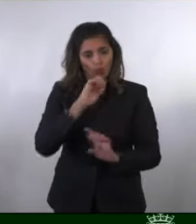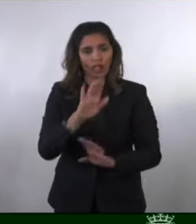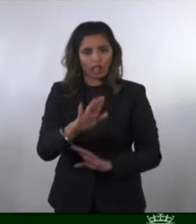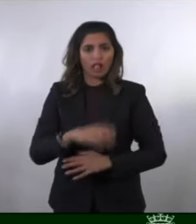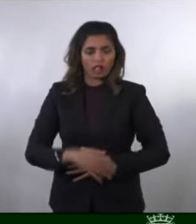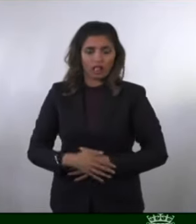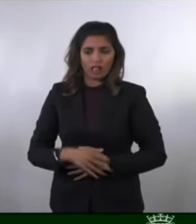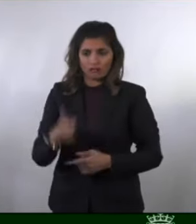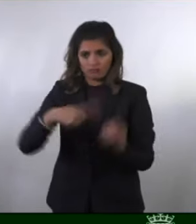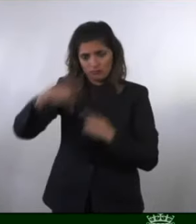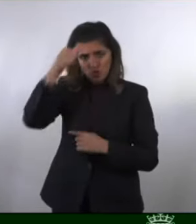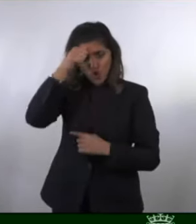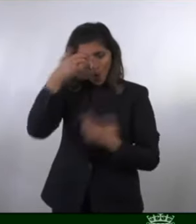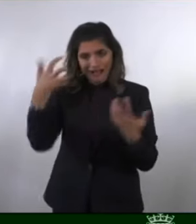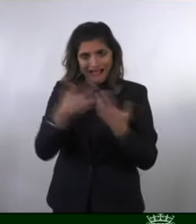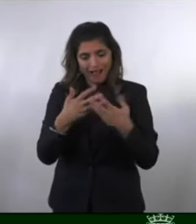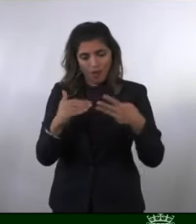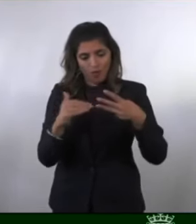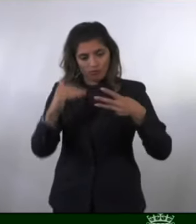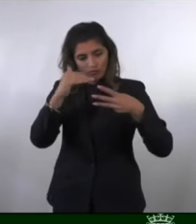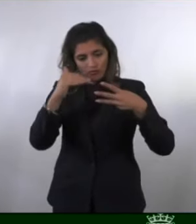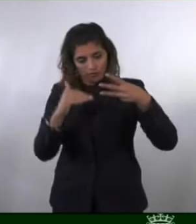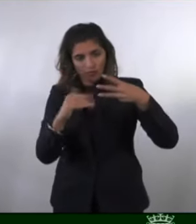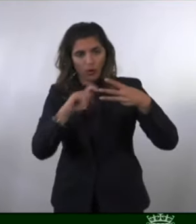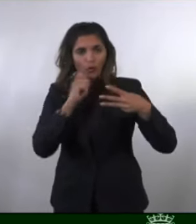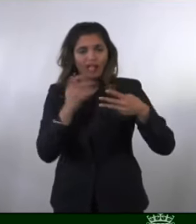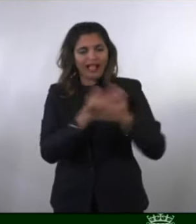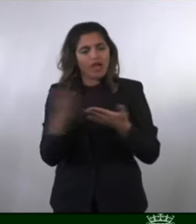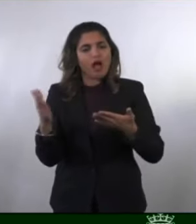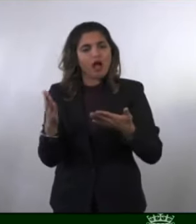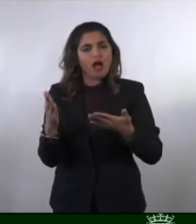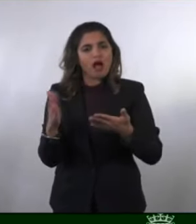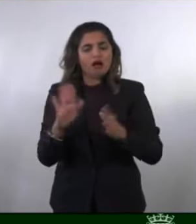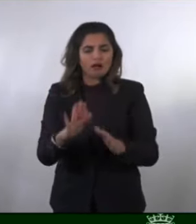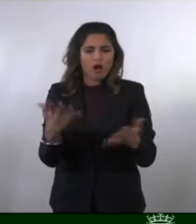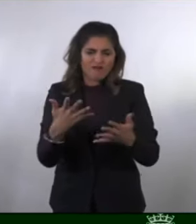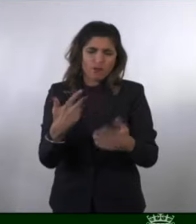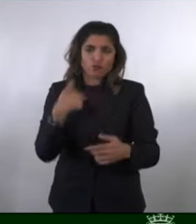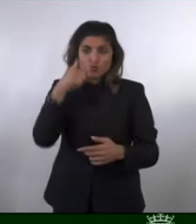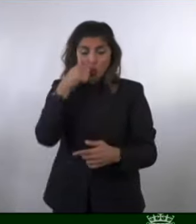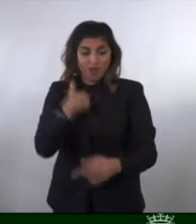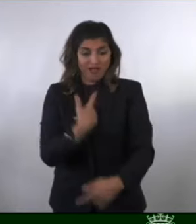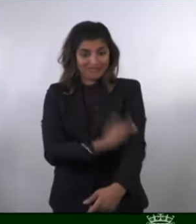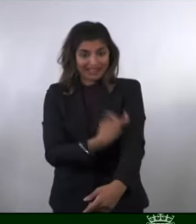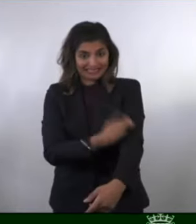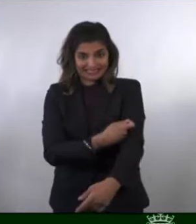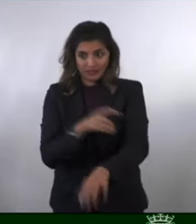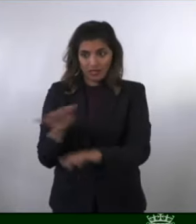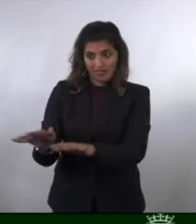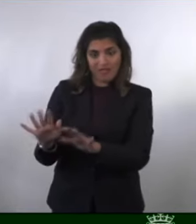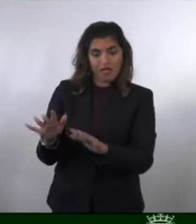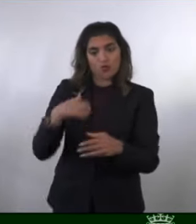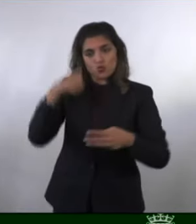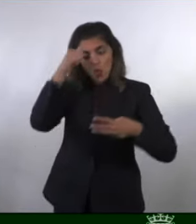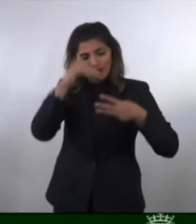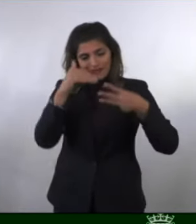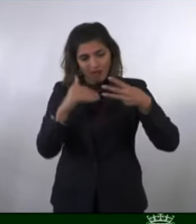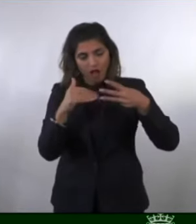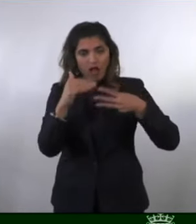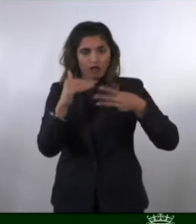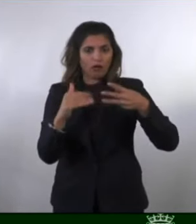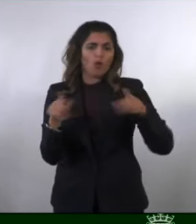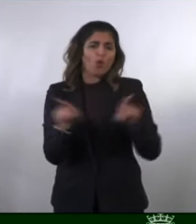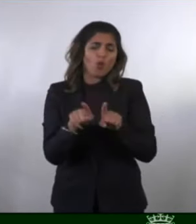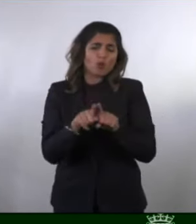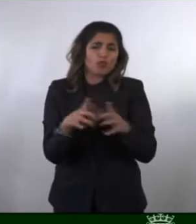exit routes, or at least one. There's the vaccine. There's obeying the tiering system scrupulously, but there's also